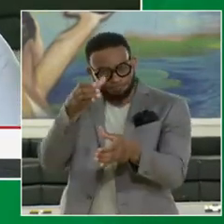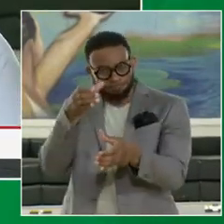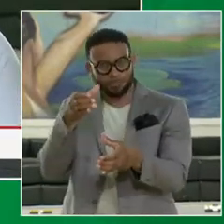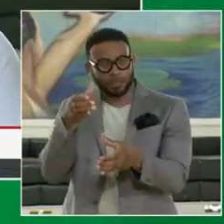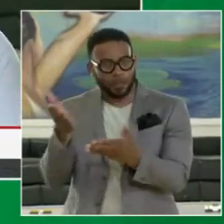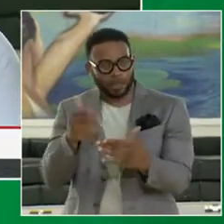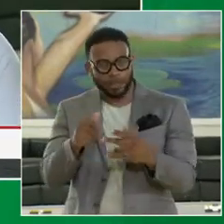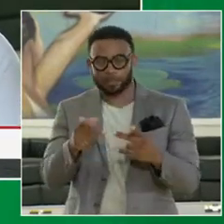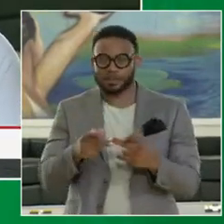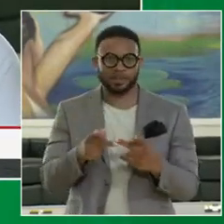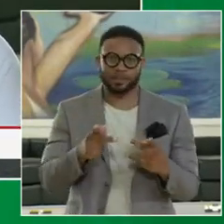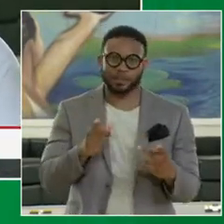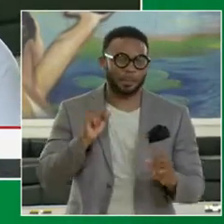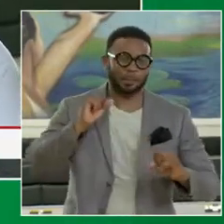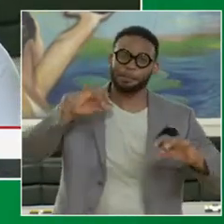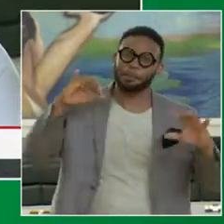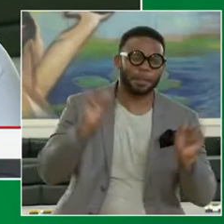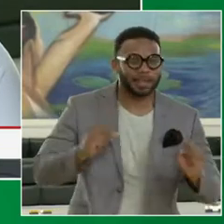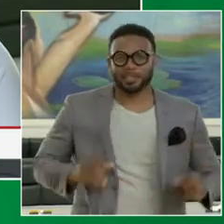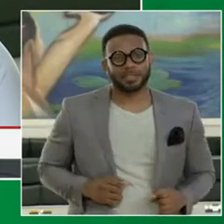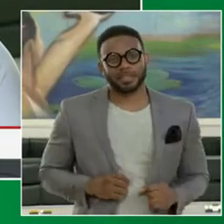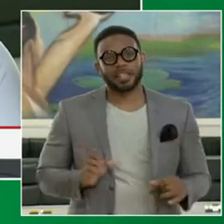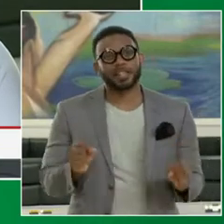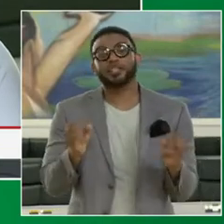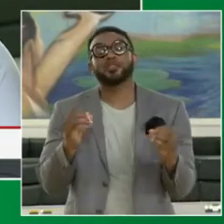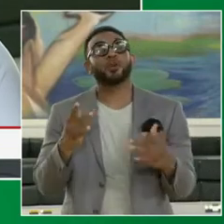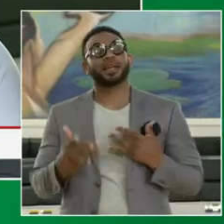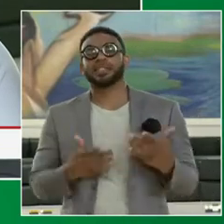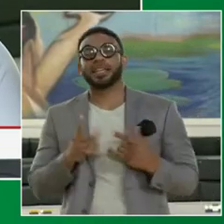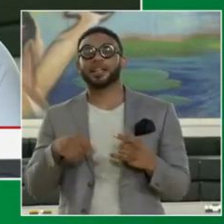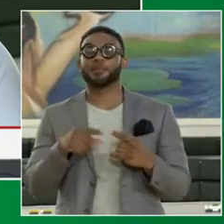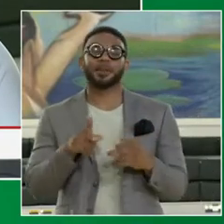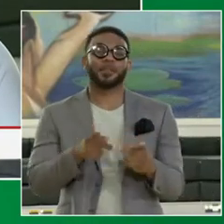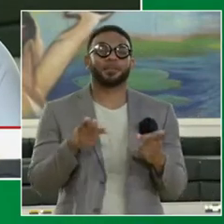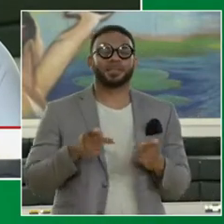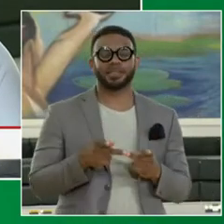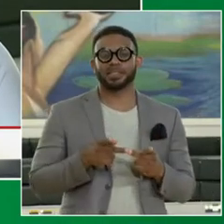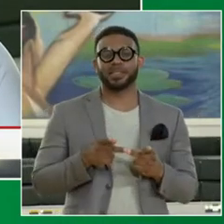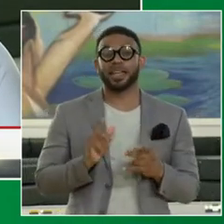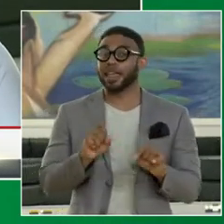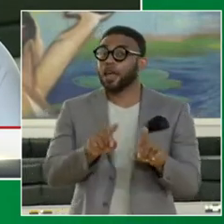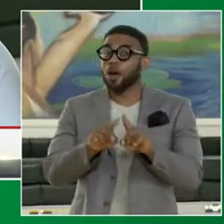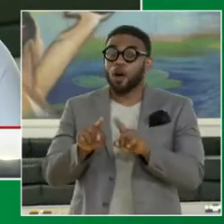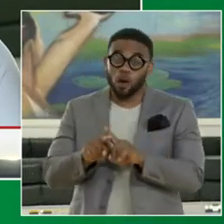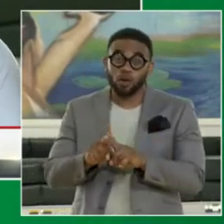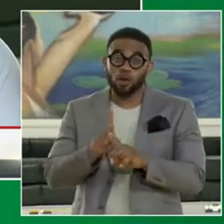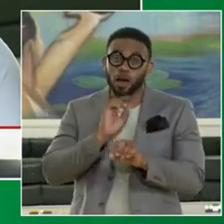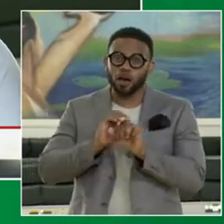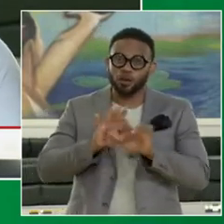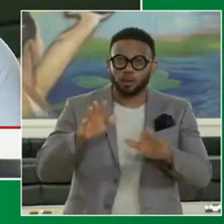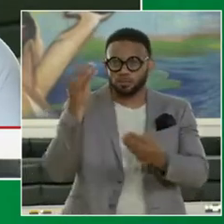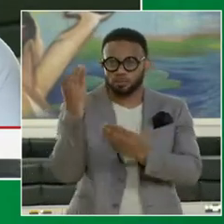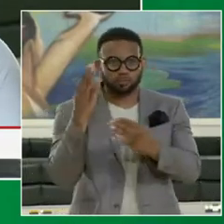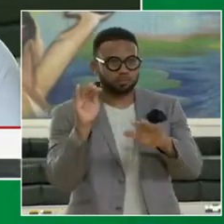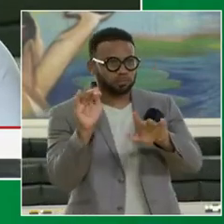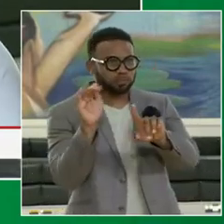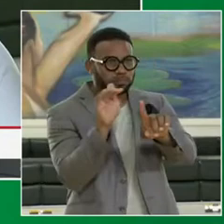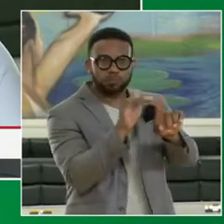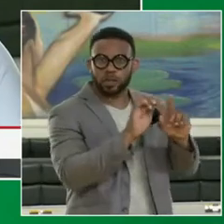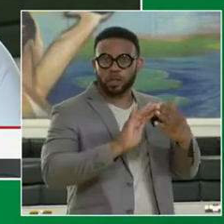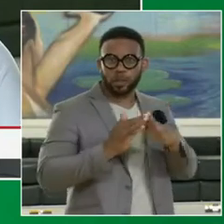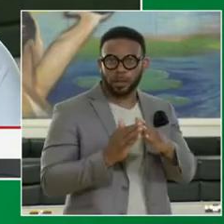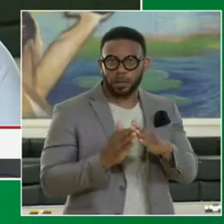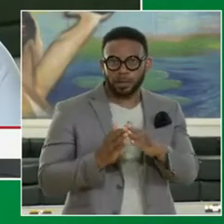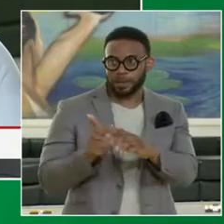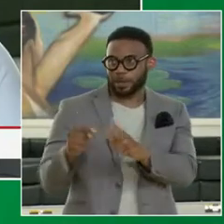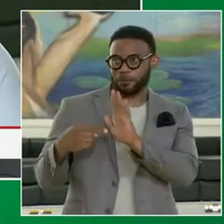to the position has just been amazing. They are so excited about their positions, and they also are spreading the word in the community.